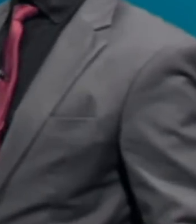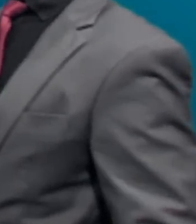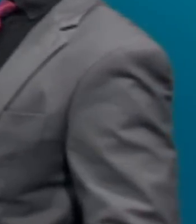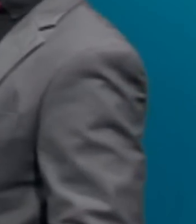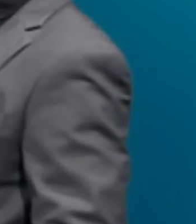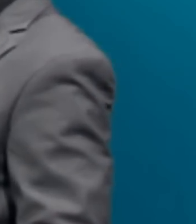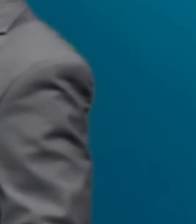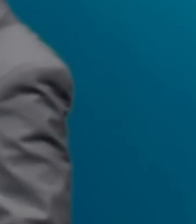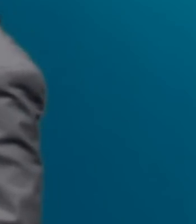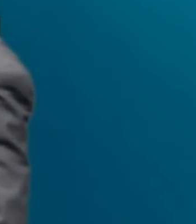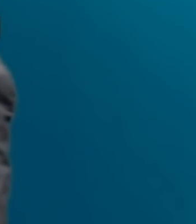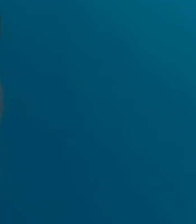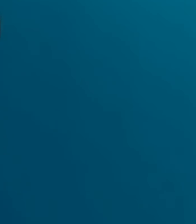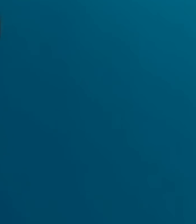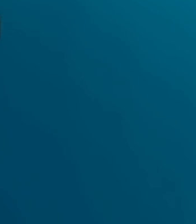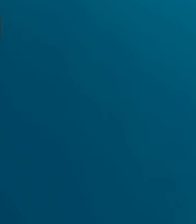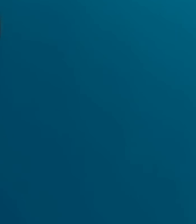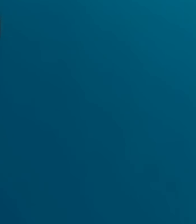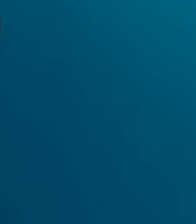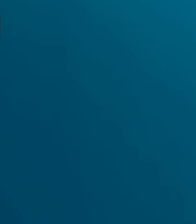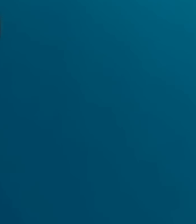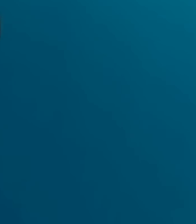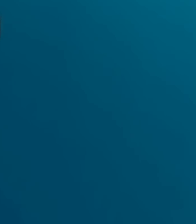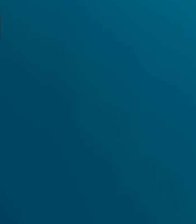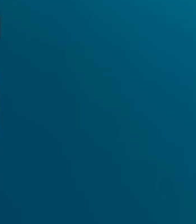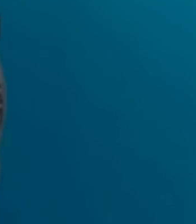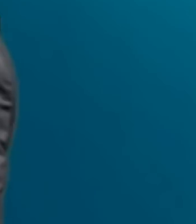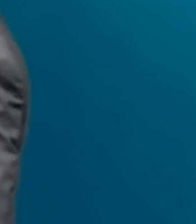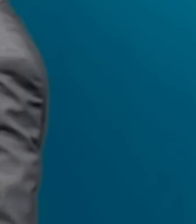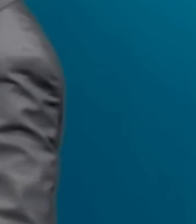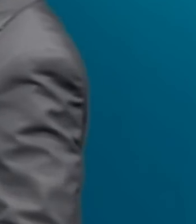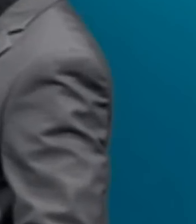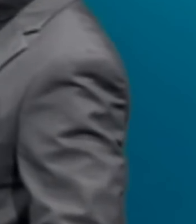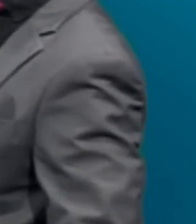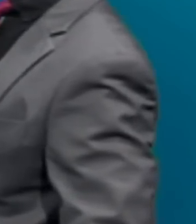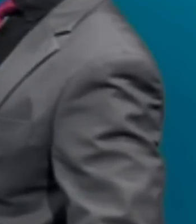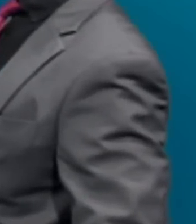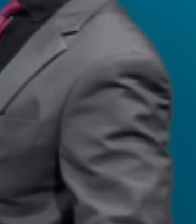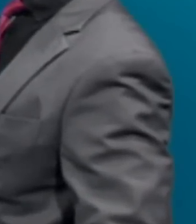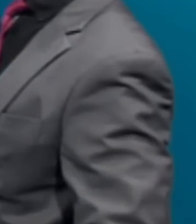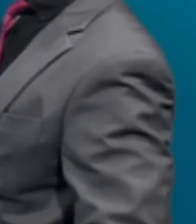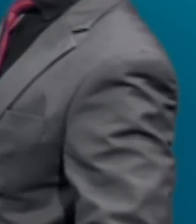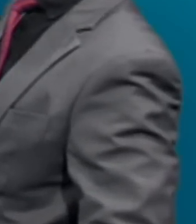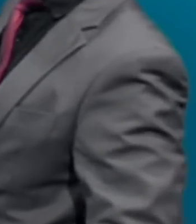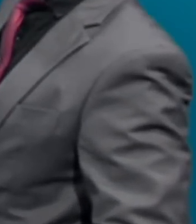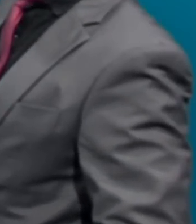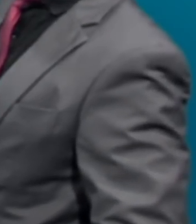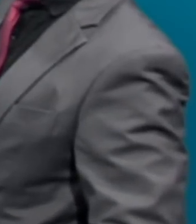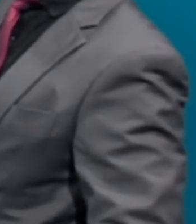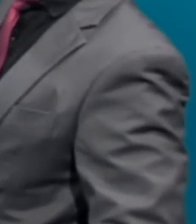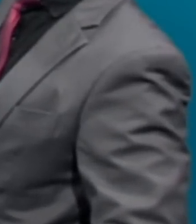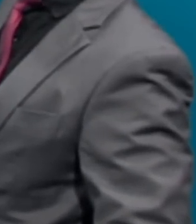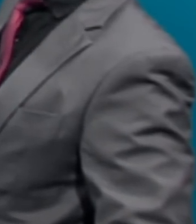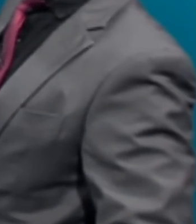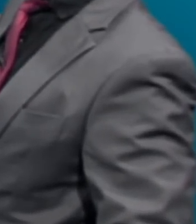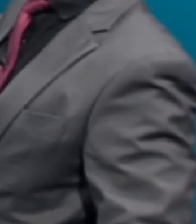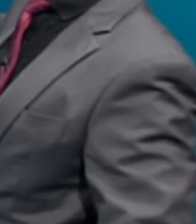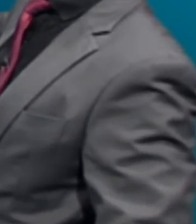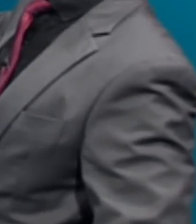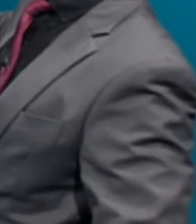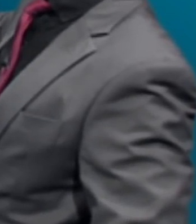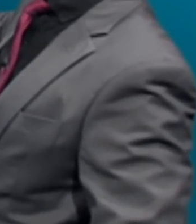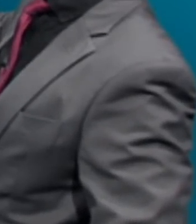yeo mo ba re bontšhago ka dikgonagalo tša go phulega melelo ya hlaga dikarolo tša go Upington province ya Freestata le gona ka kwagola Bloemfontein dikgonagalo tša dipula tša